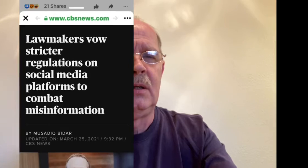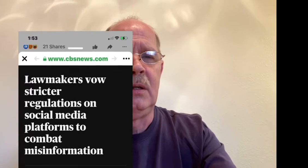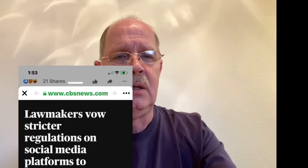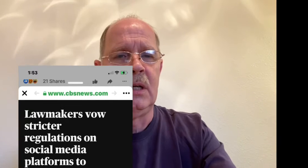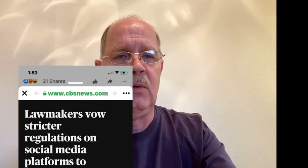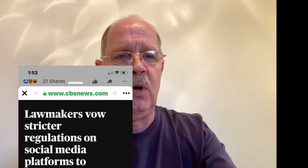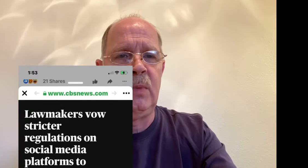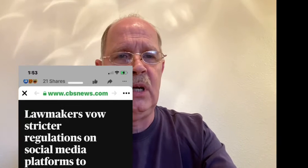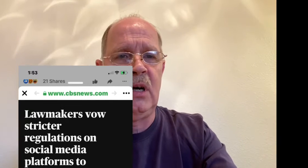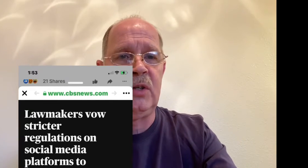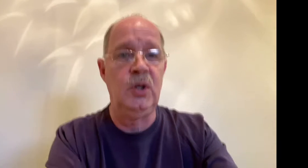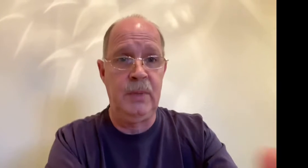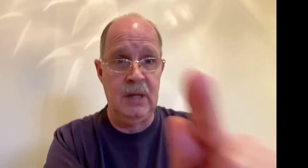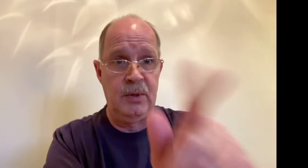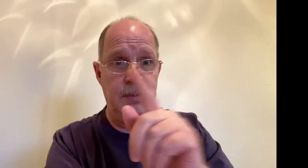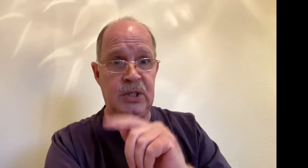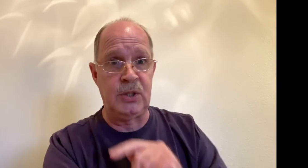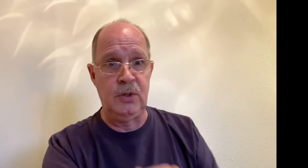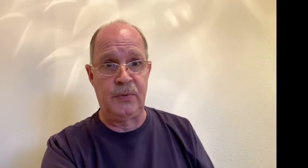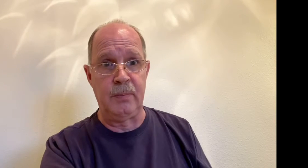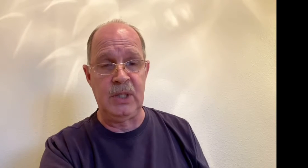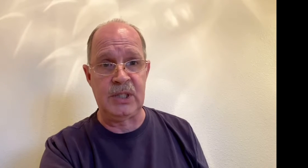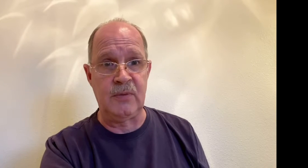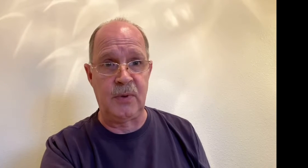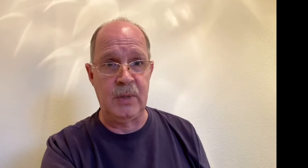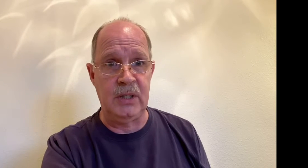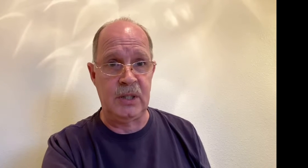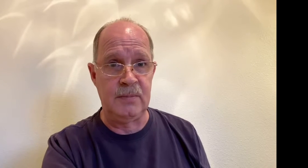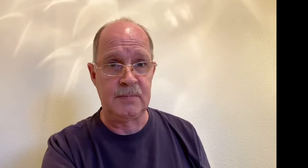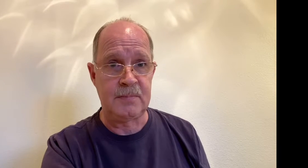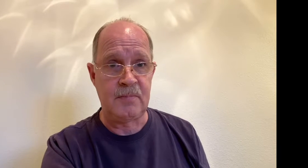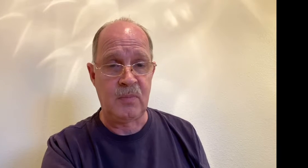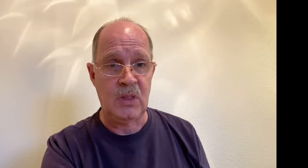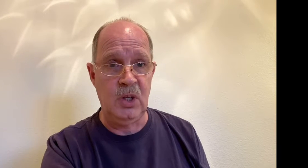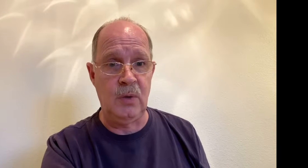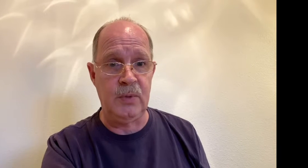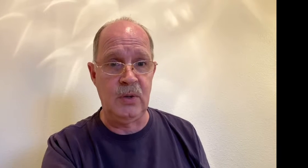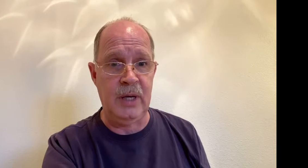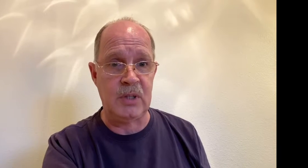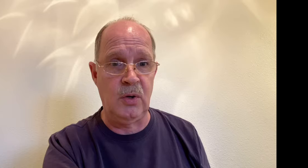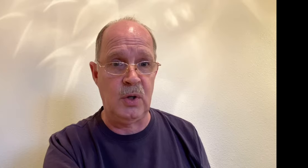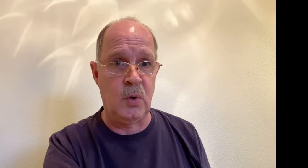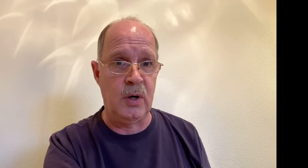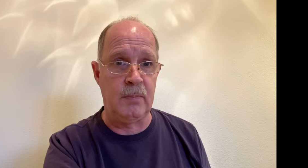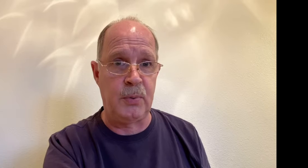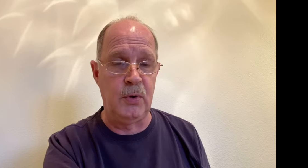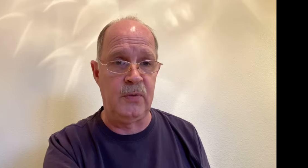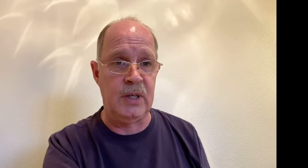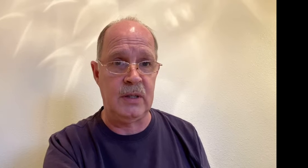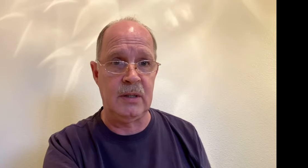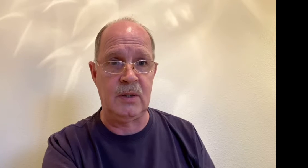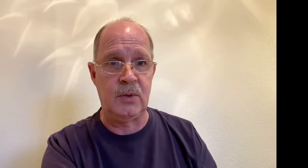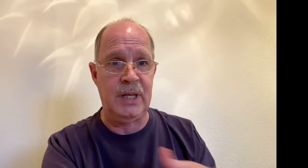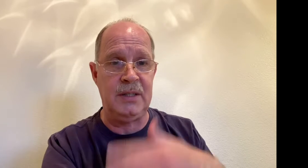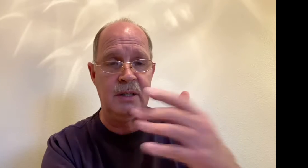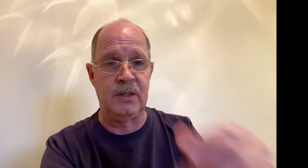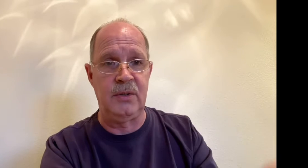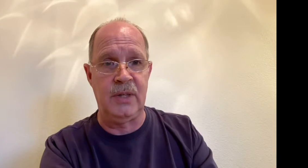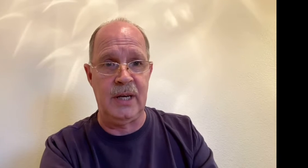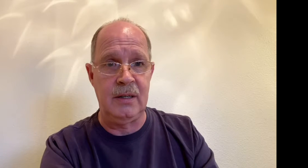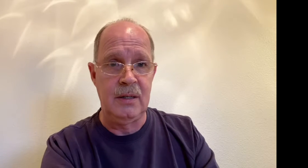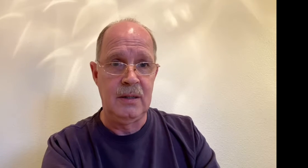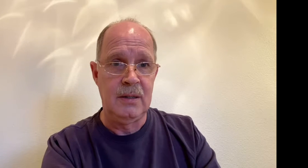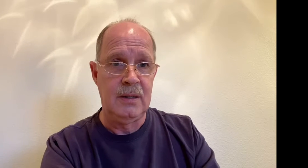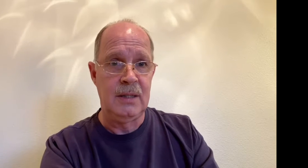and it won't be long, you'll be able to be sued for misinformation. You'll have to go to court and prove it. And of course, how you going to